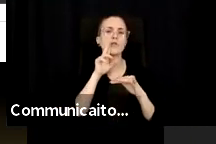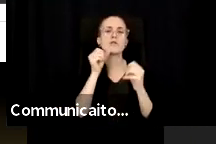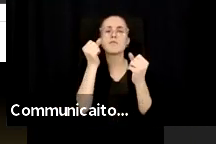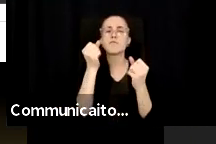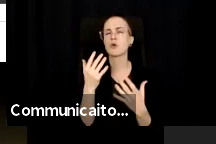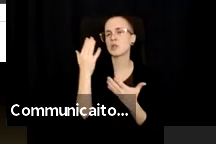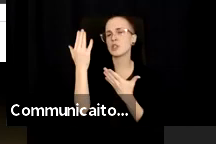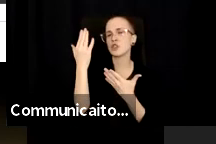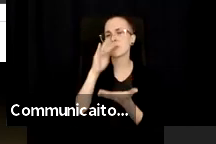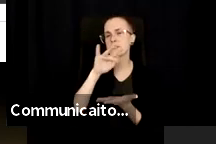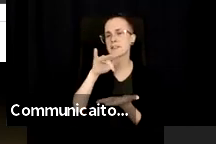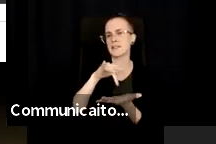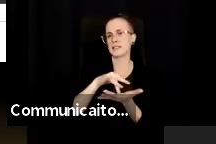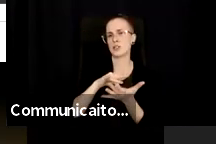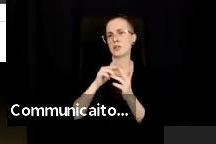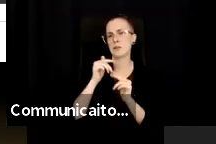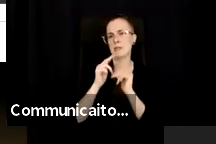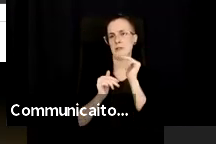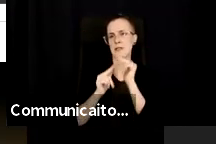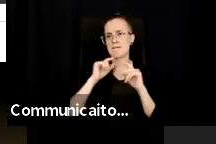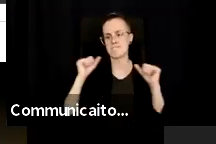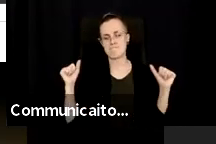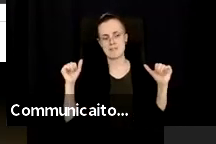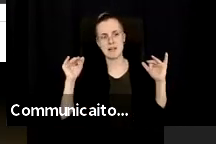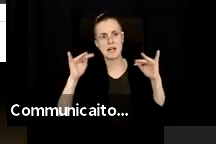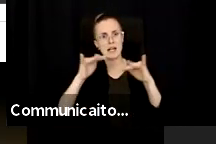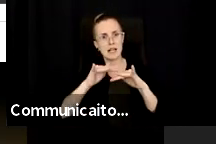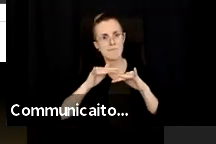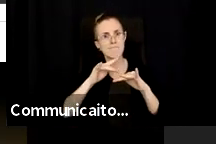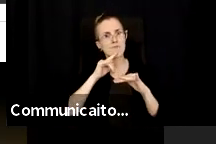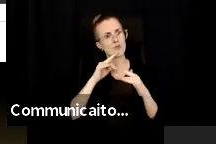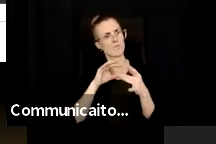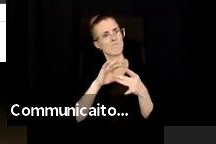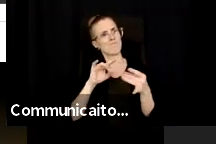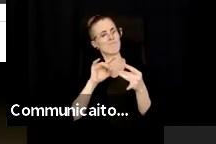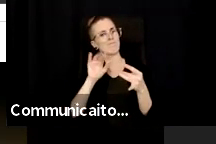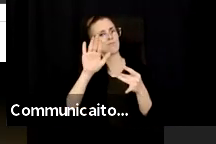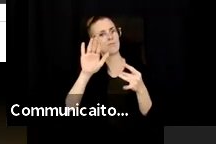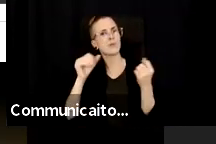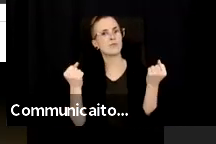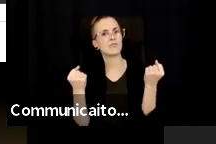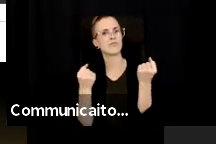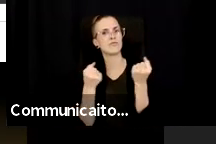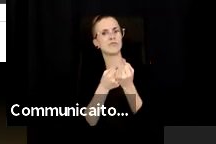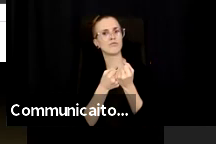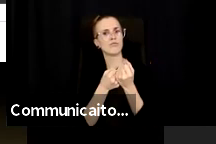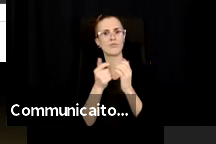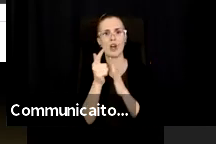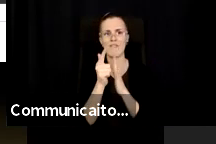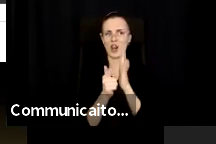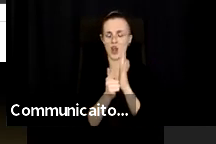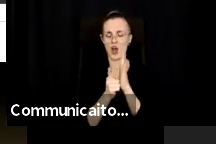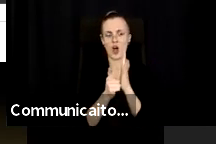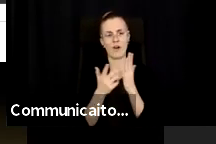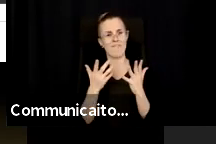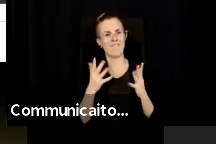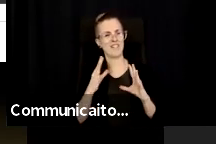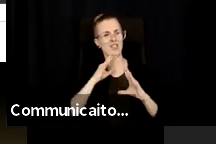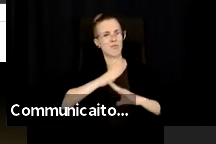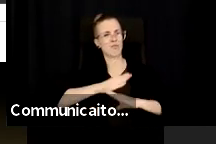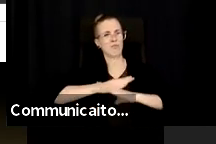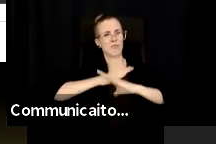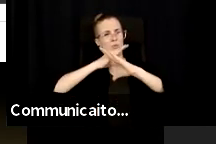to voice their support of a law preventing discrimination on the basis